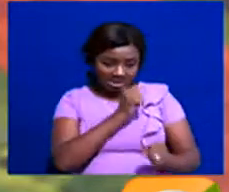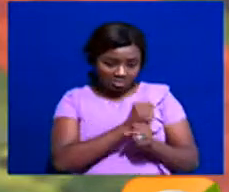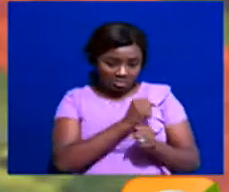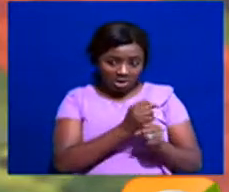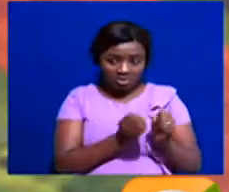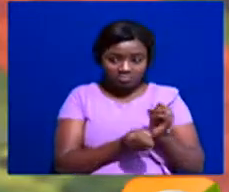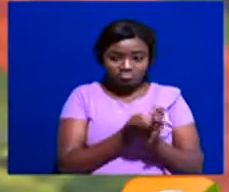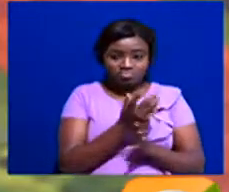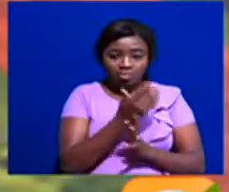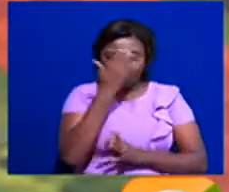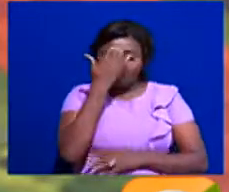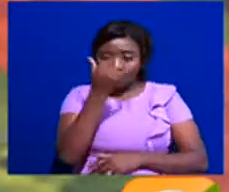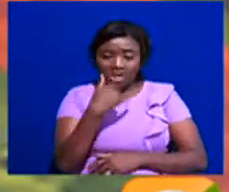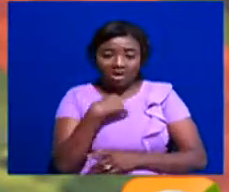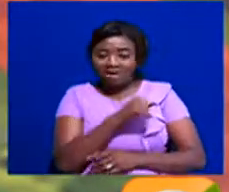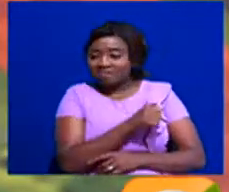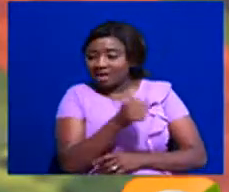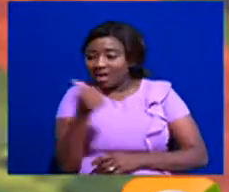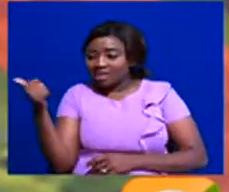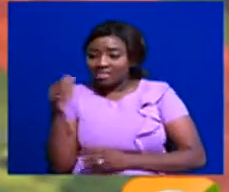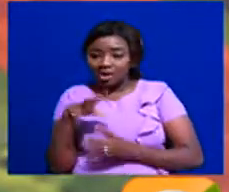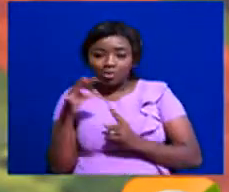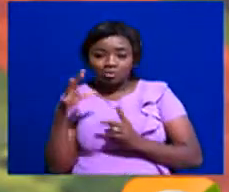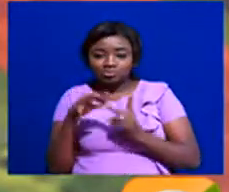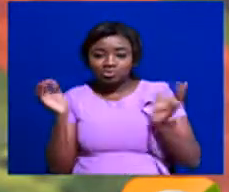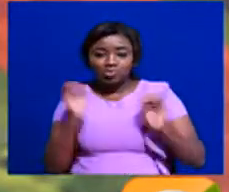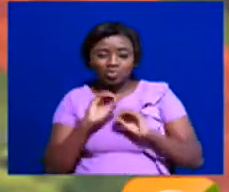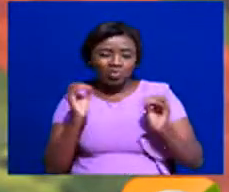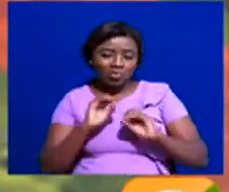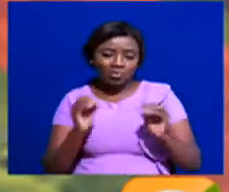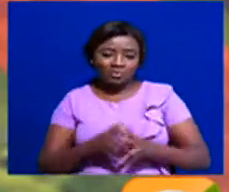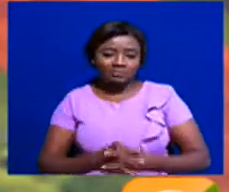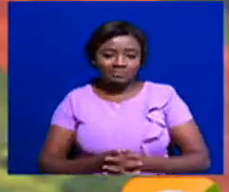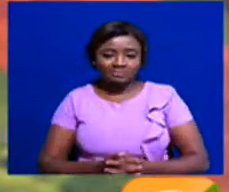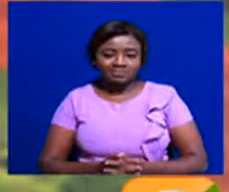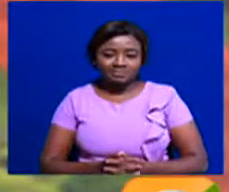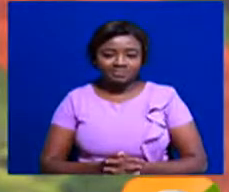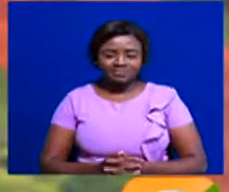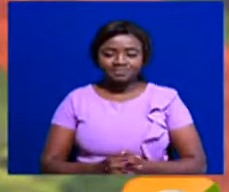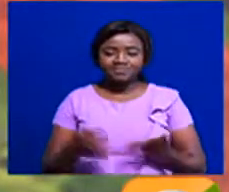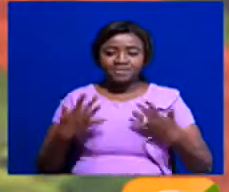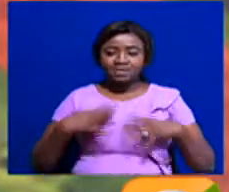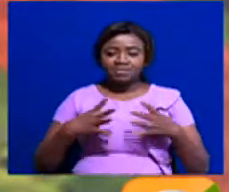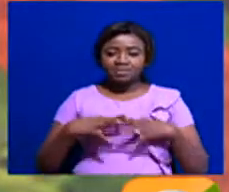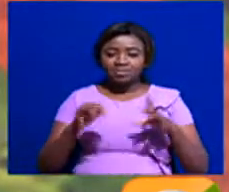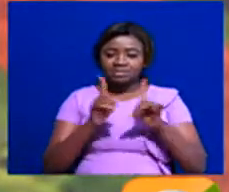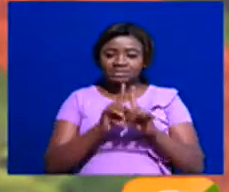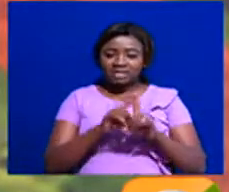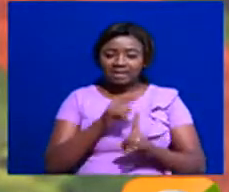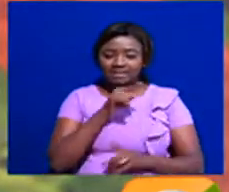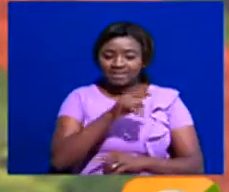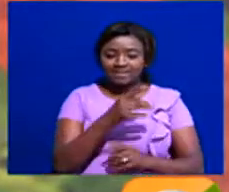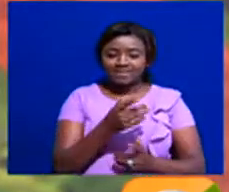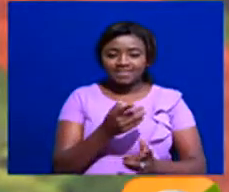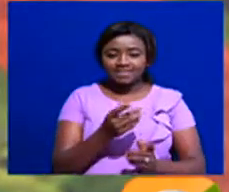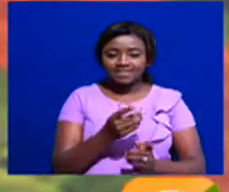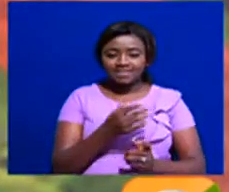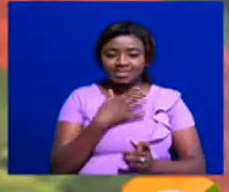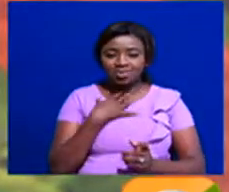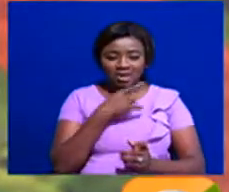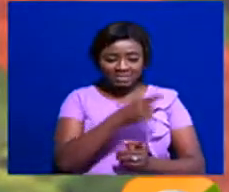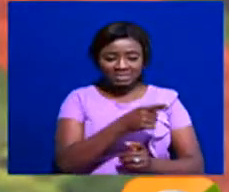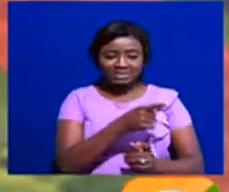usually when you are producing, you want a market. So people go there because they have a